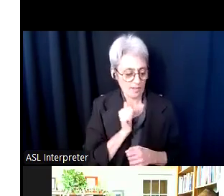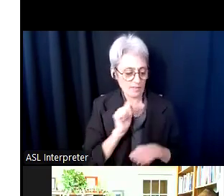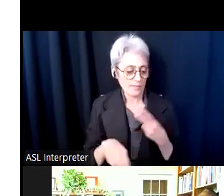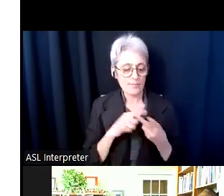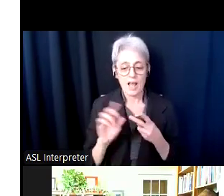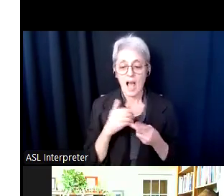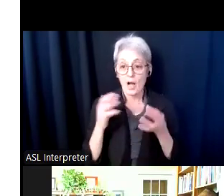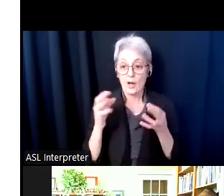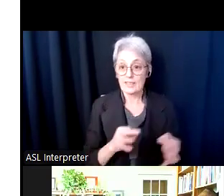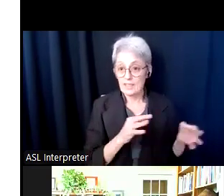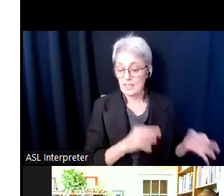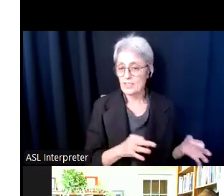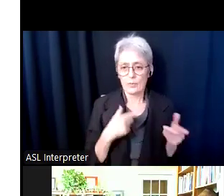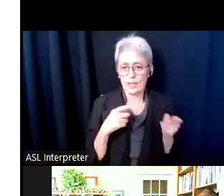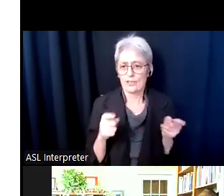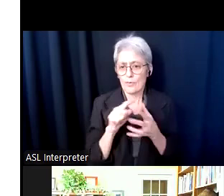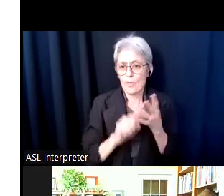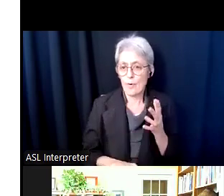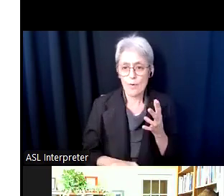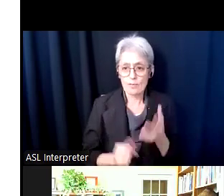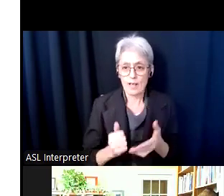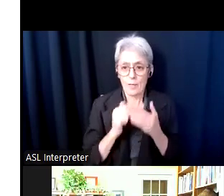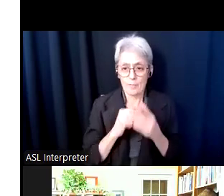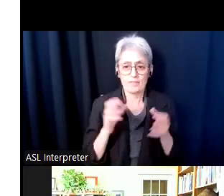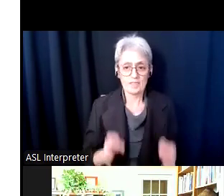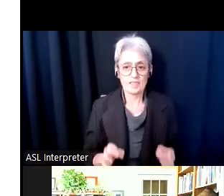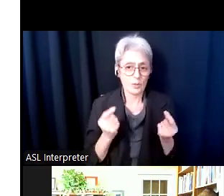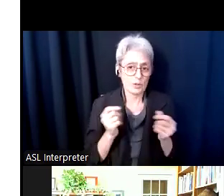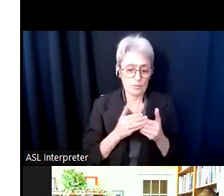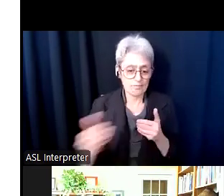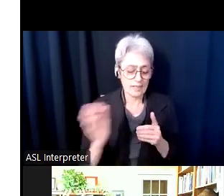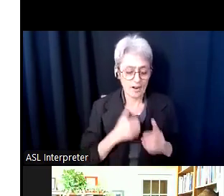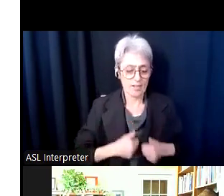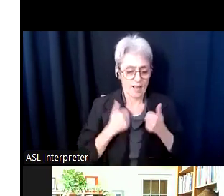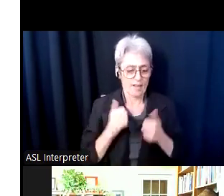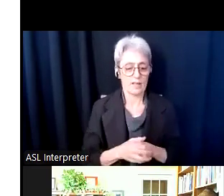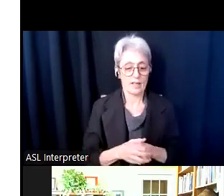really determine the course of our lives. Self-direction really